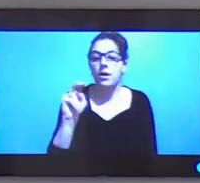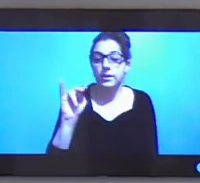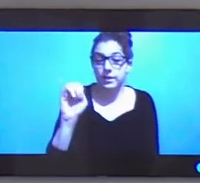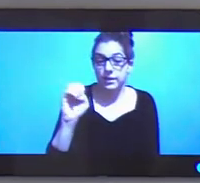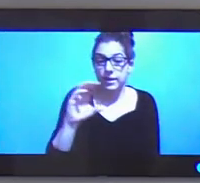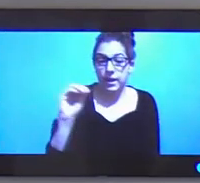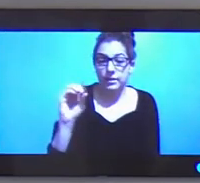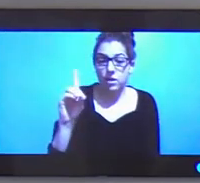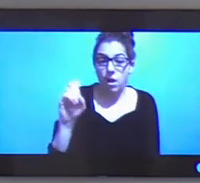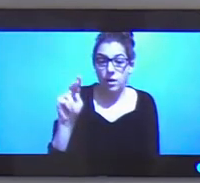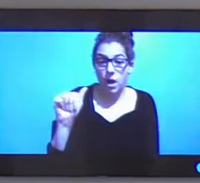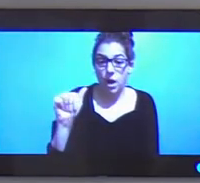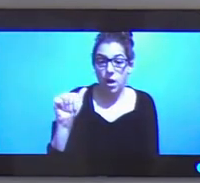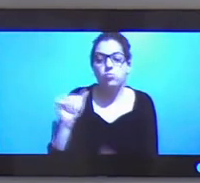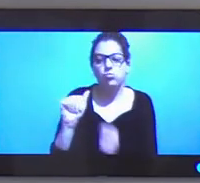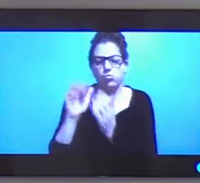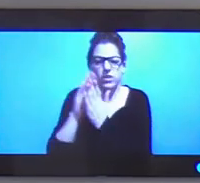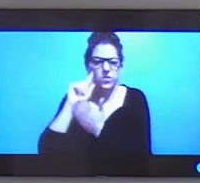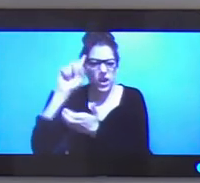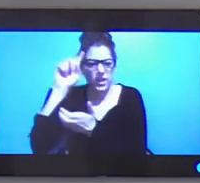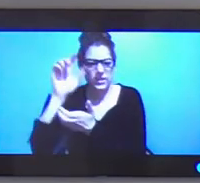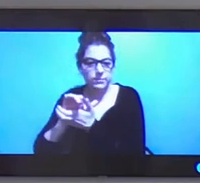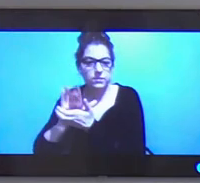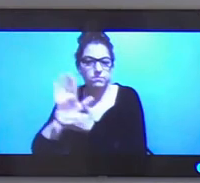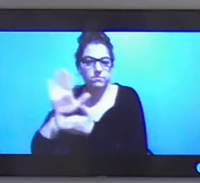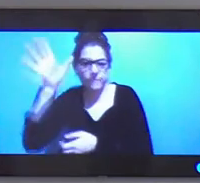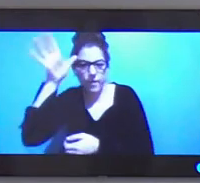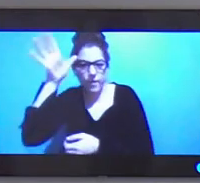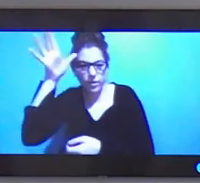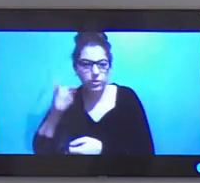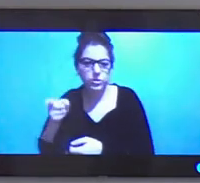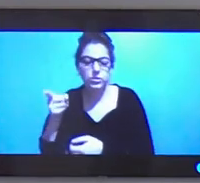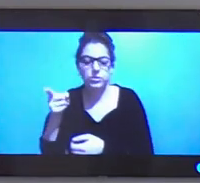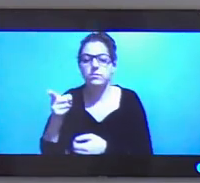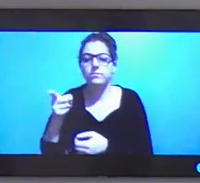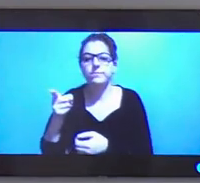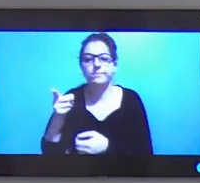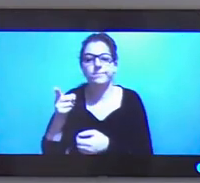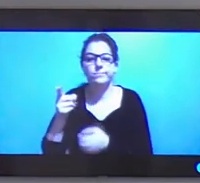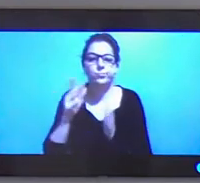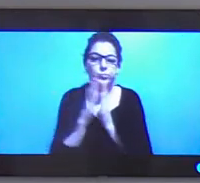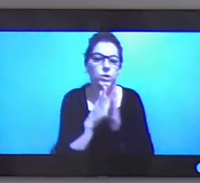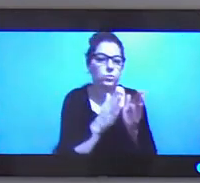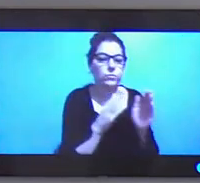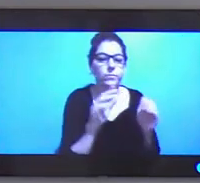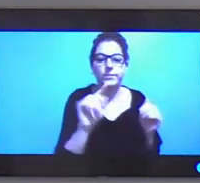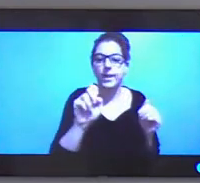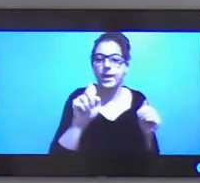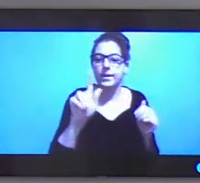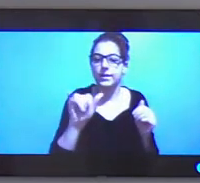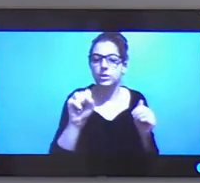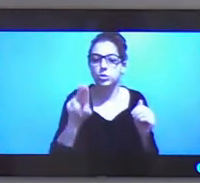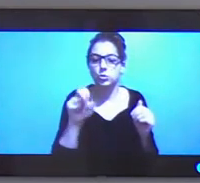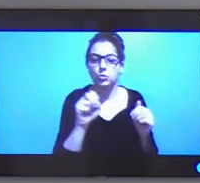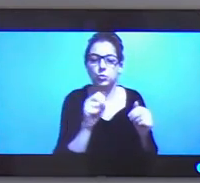for Donna's husband, Bonnie's father. Prayer request from Tally Sue for comfort for Anita,